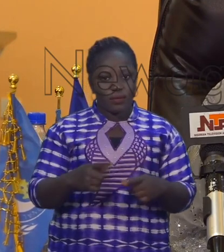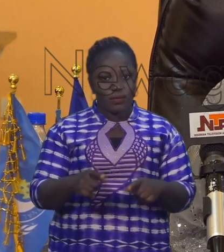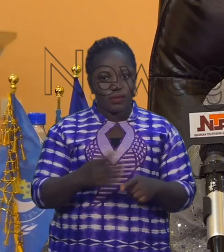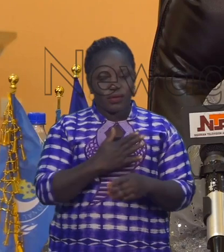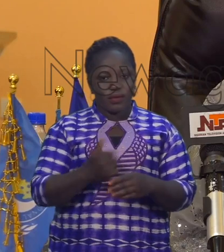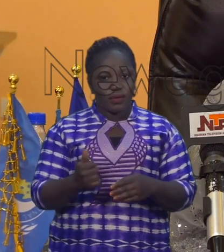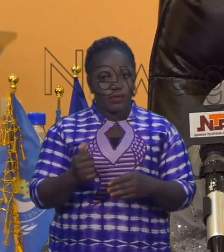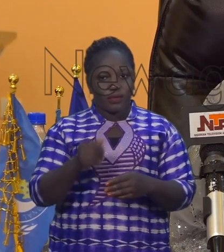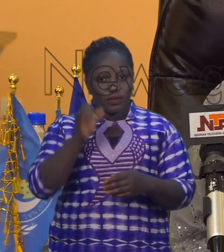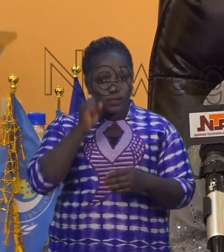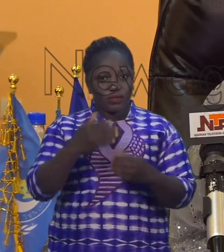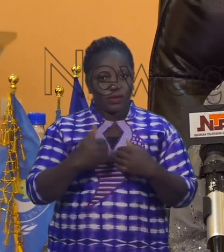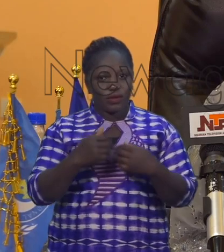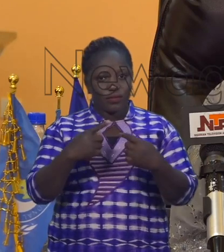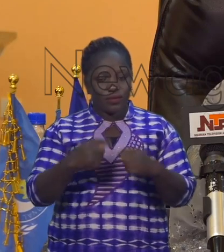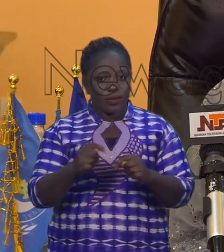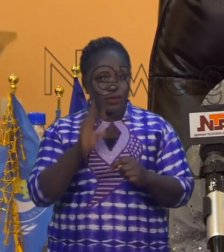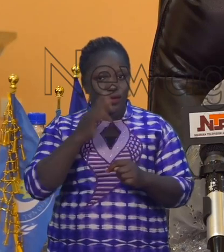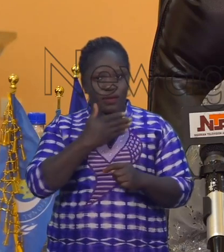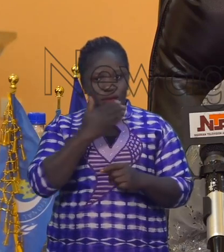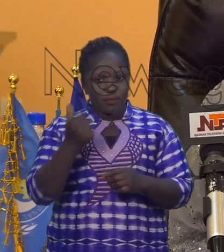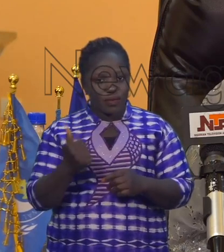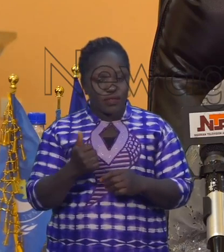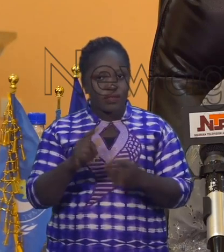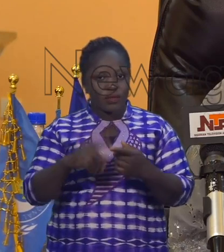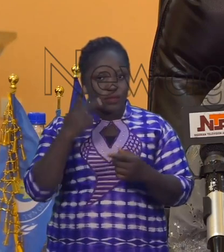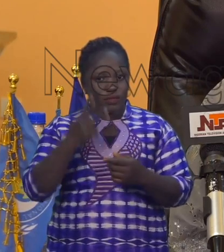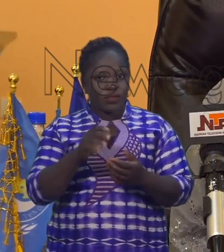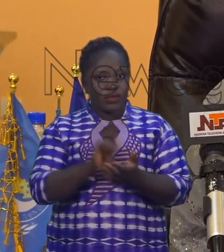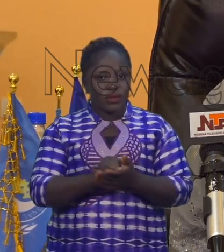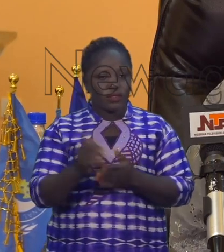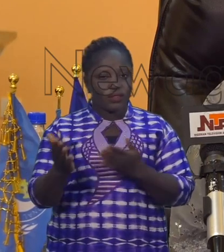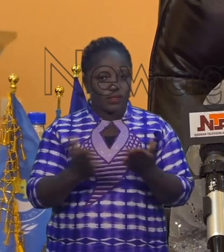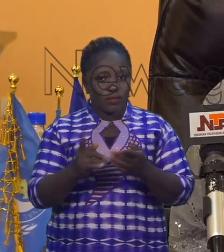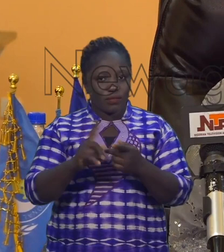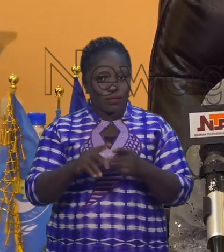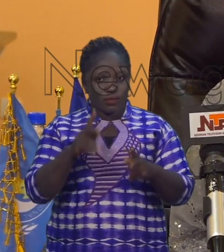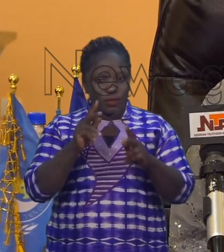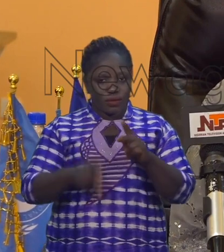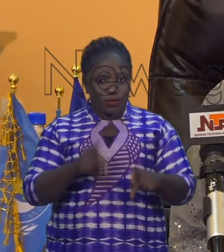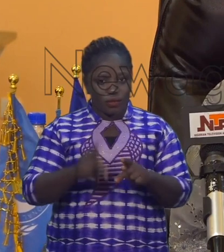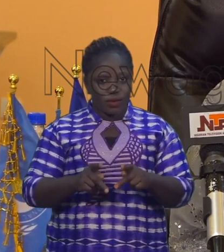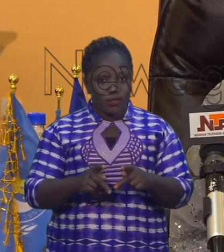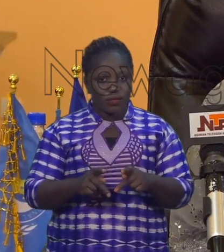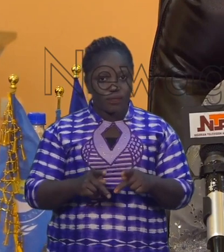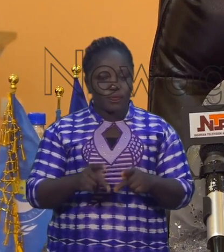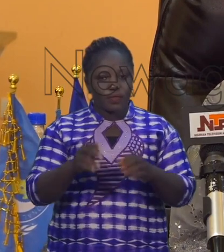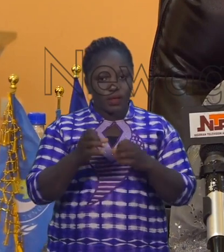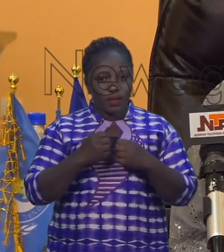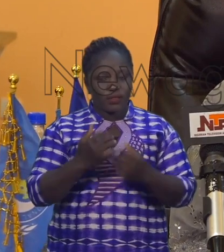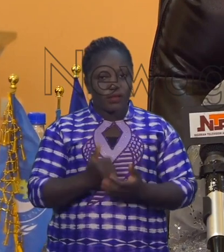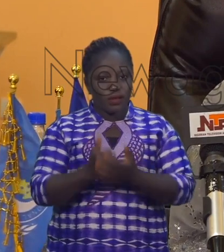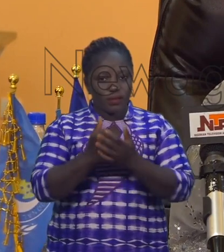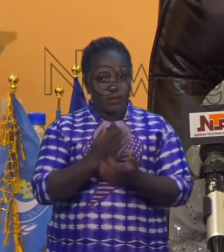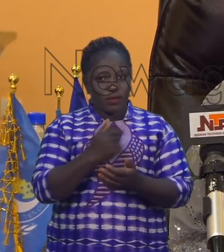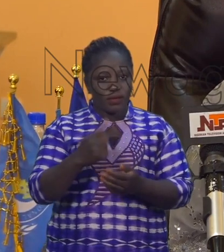we are doing our best. We see it as service to humanity, and we see it as a real